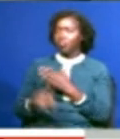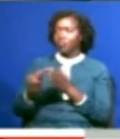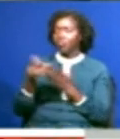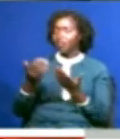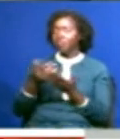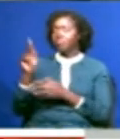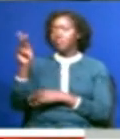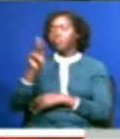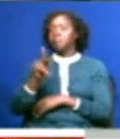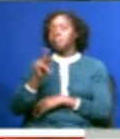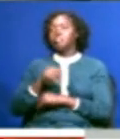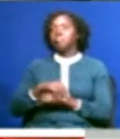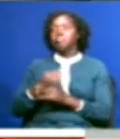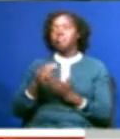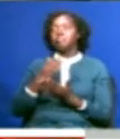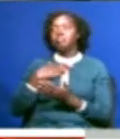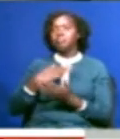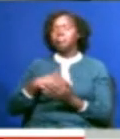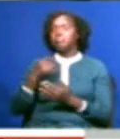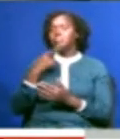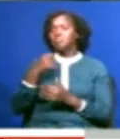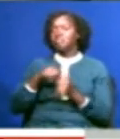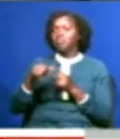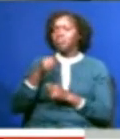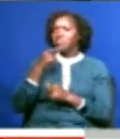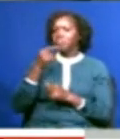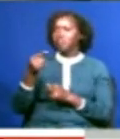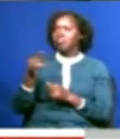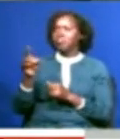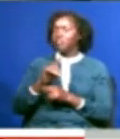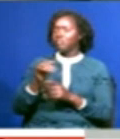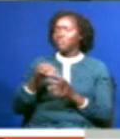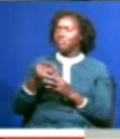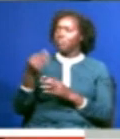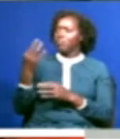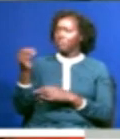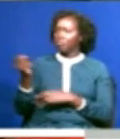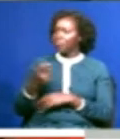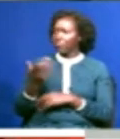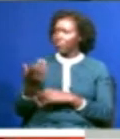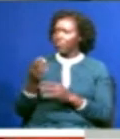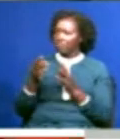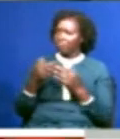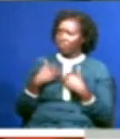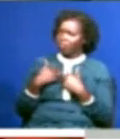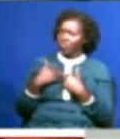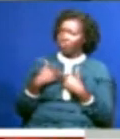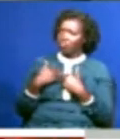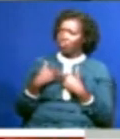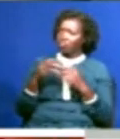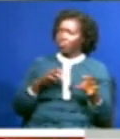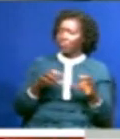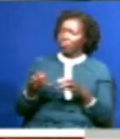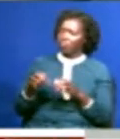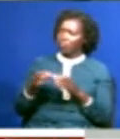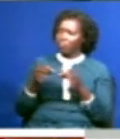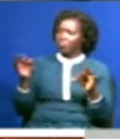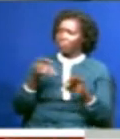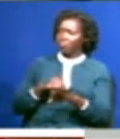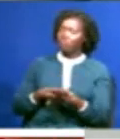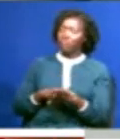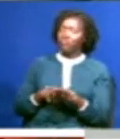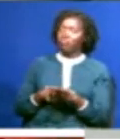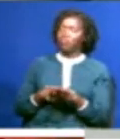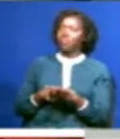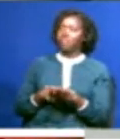Kwanza. Somebody talking about 100 days or 3 months, you know, if you have had, you've been suffering for a long time, it